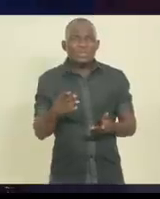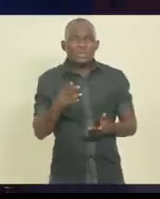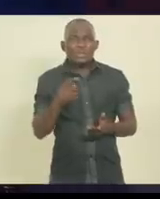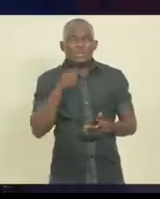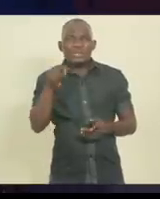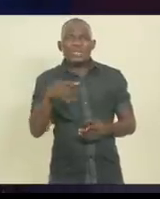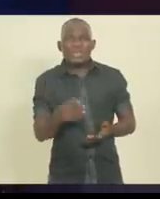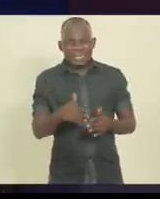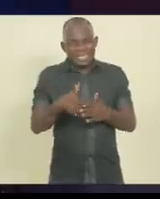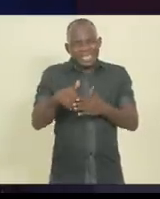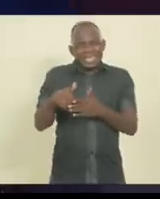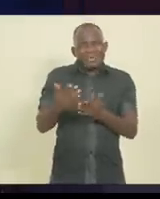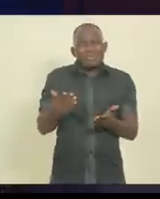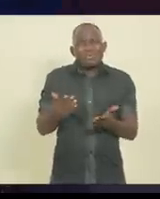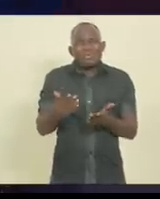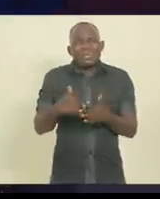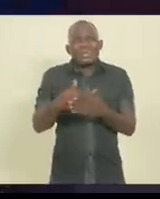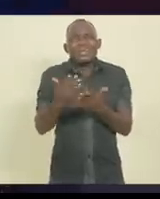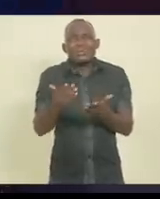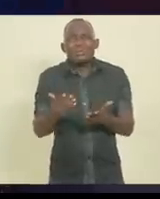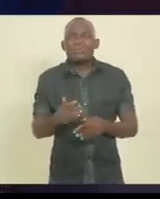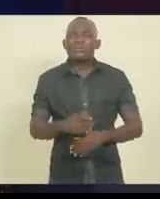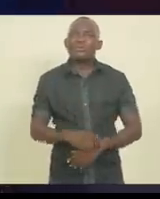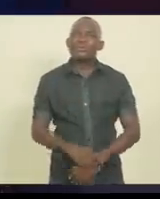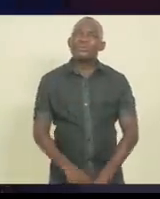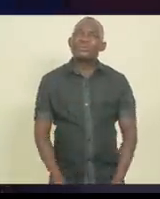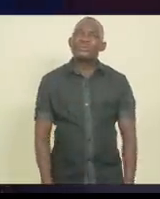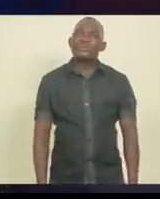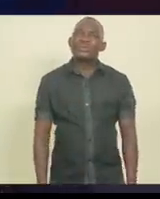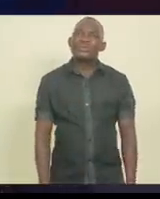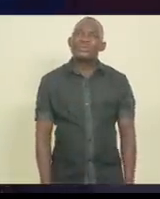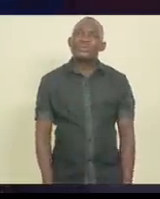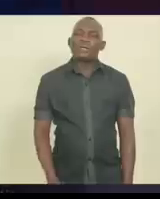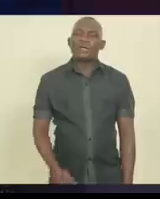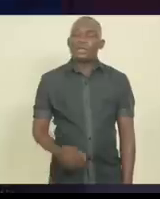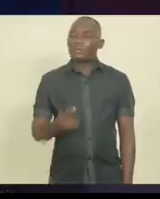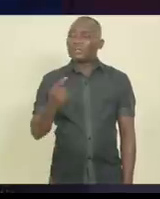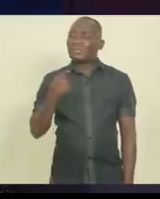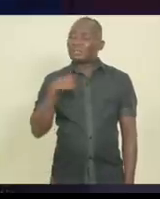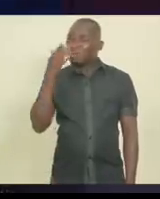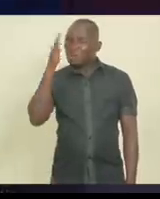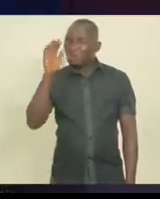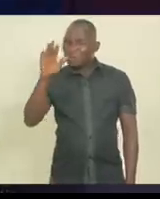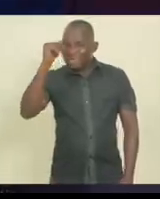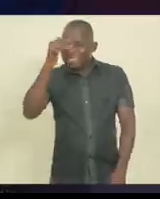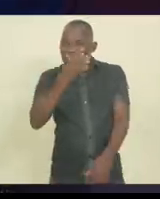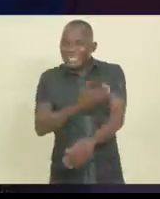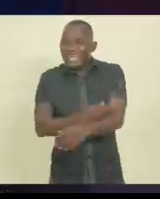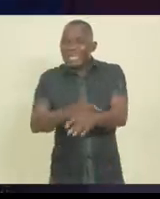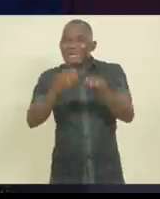Are you telling me you don't know that your son preaches in Tro-Tros and begs for money? My son,